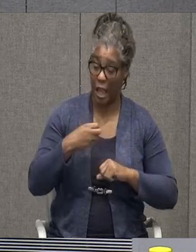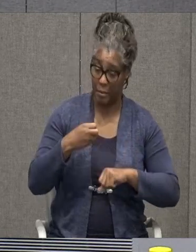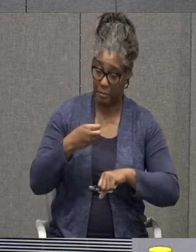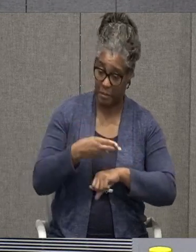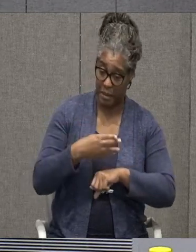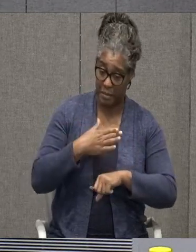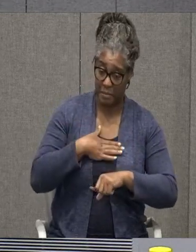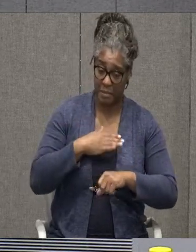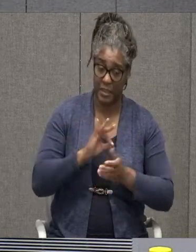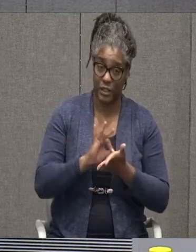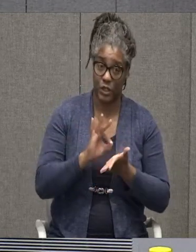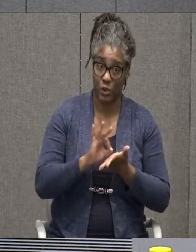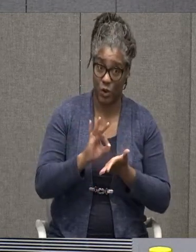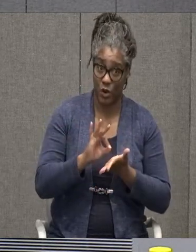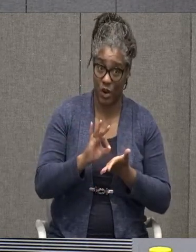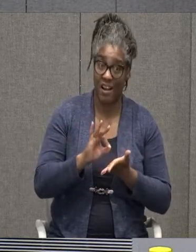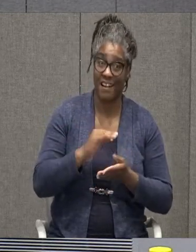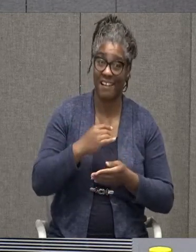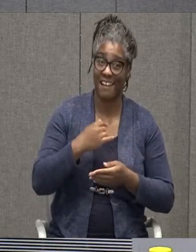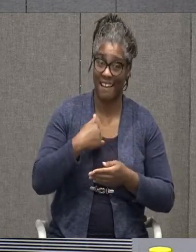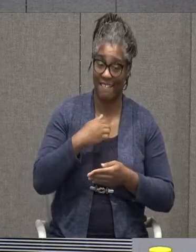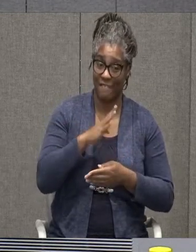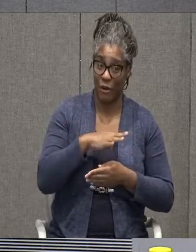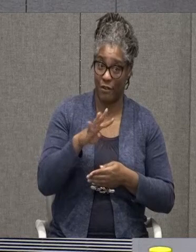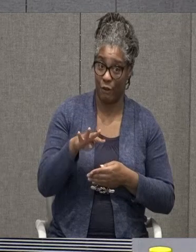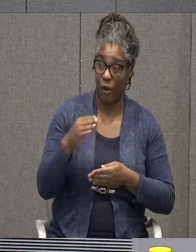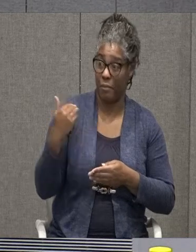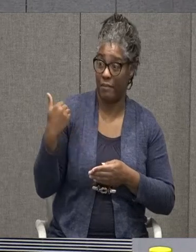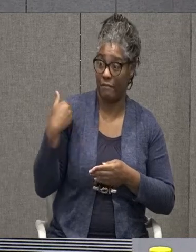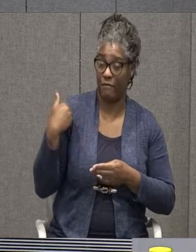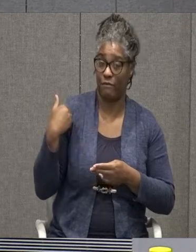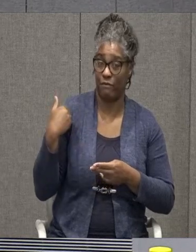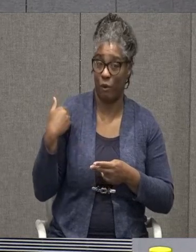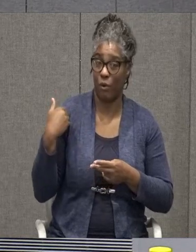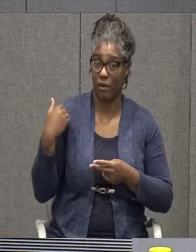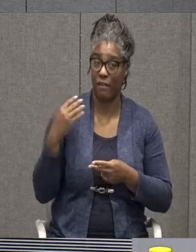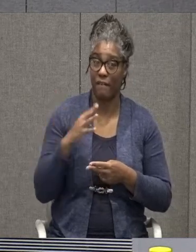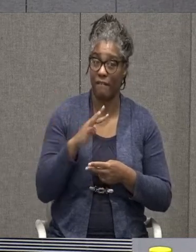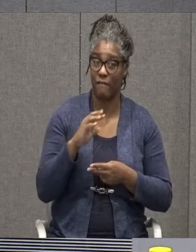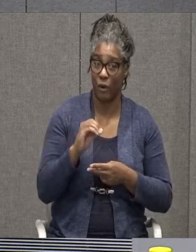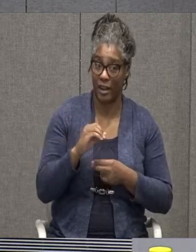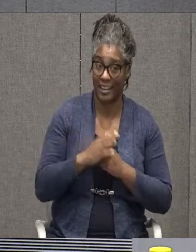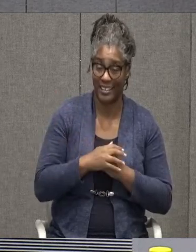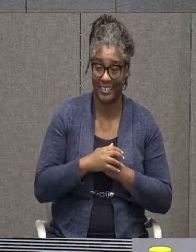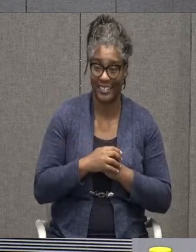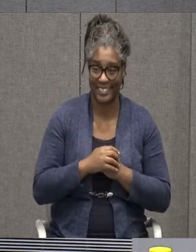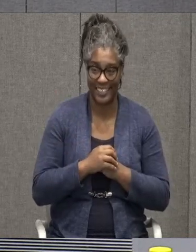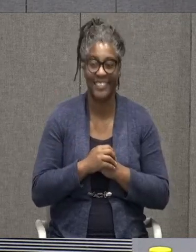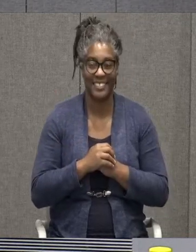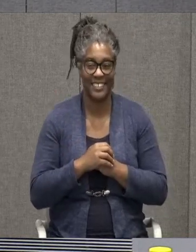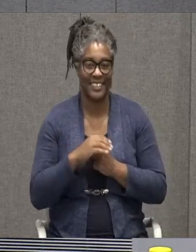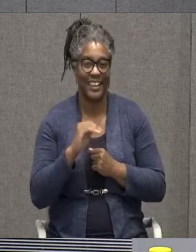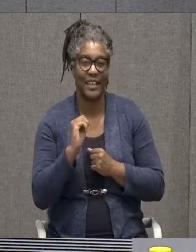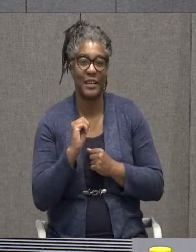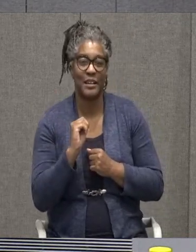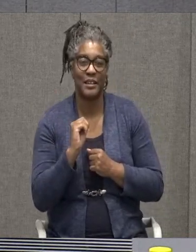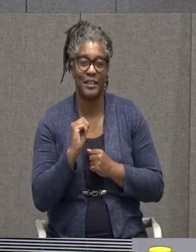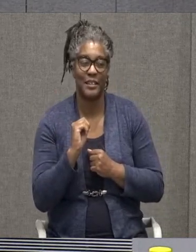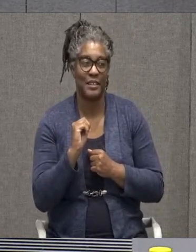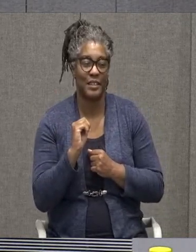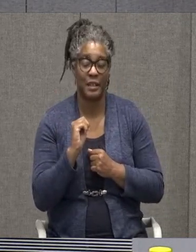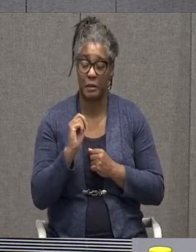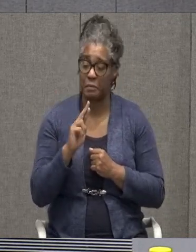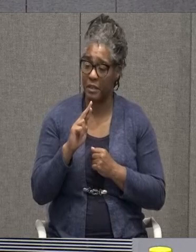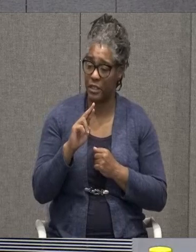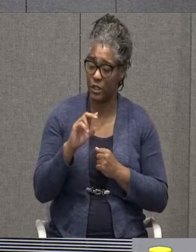because I got 44, so I think I had 40 last time. So, Mr. Dunham, is there a reason why you didn't beat your score? Were you maybe hitting the